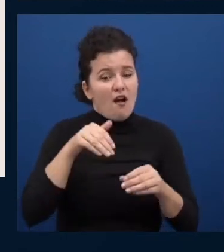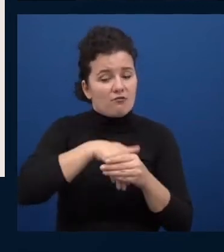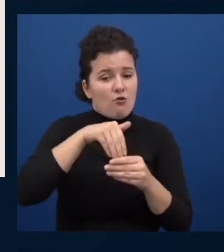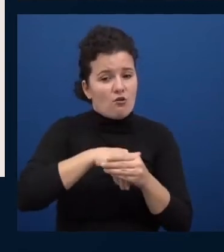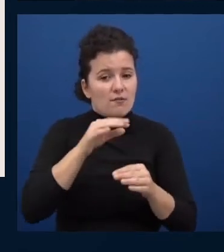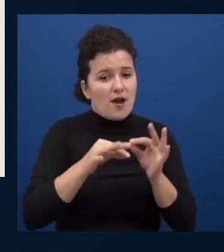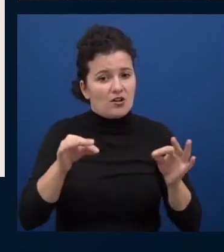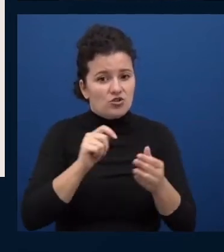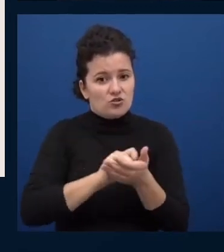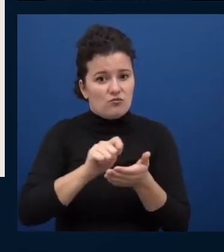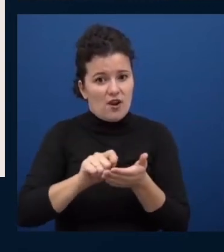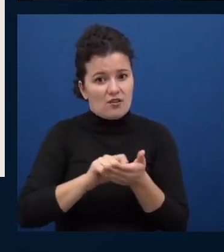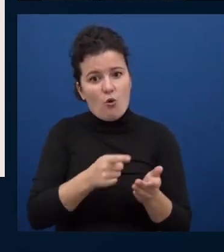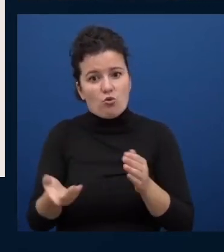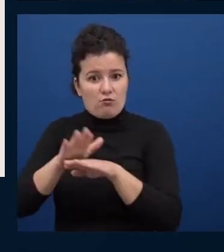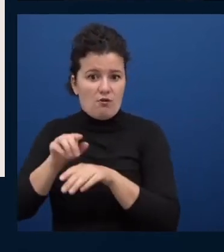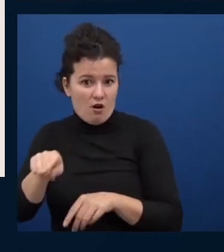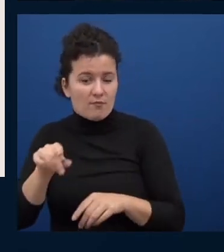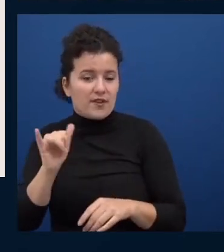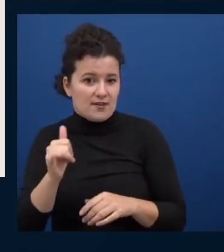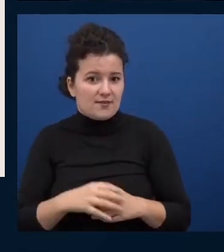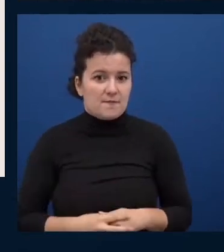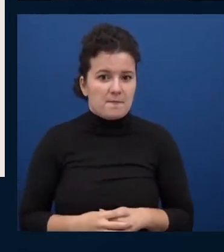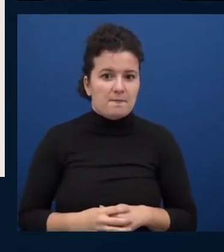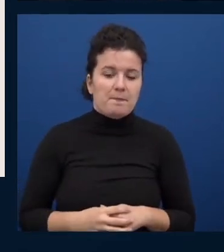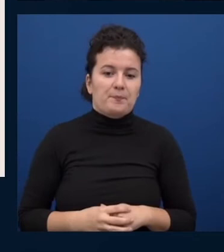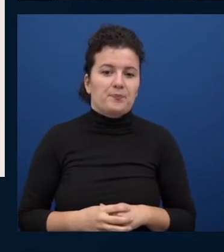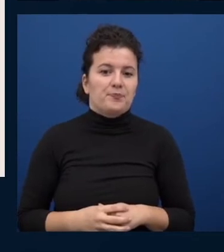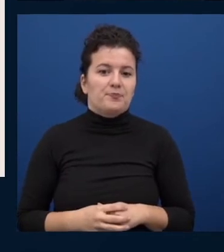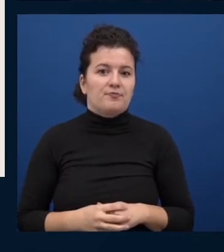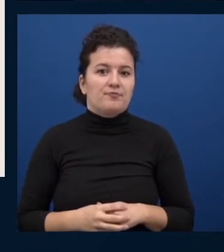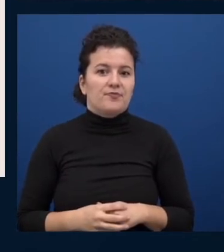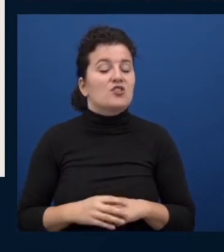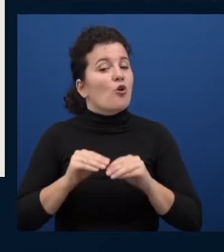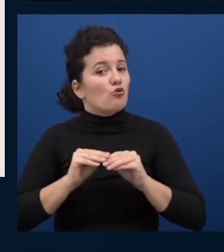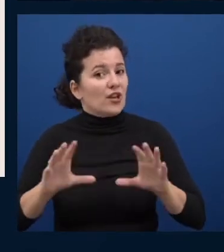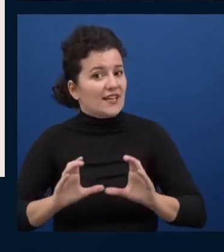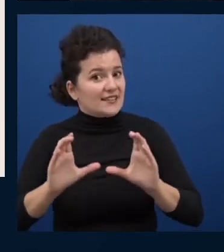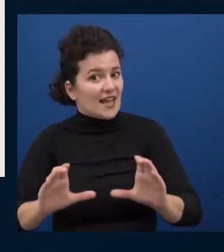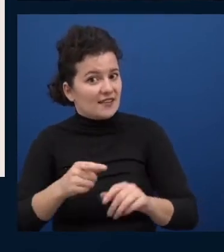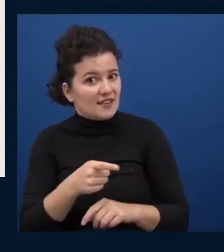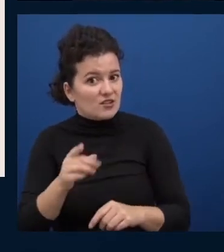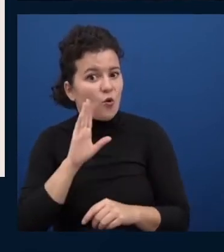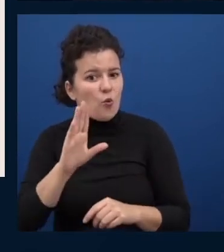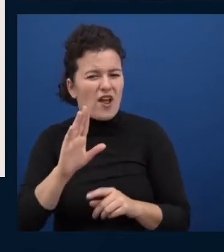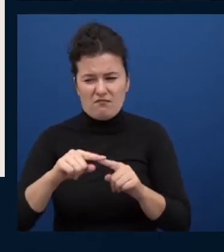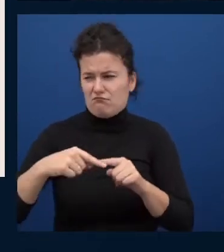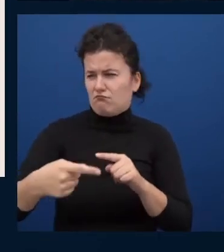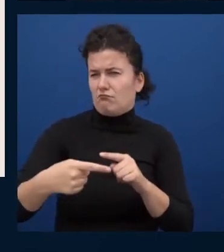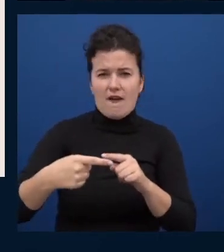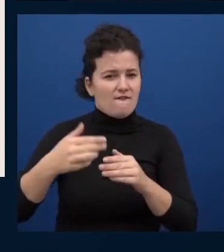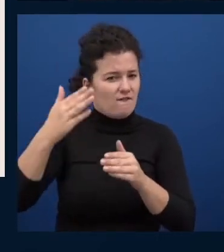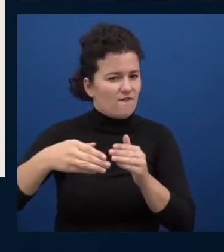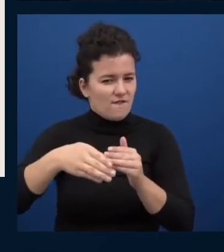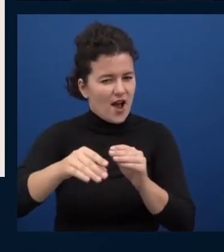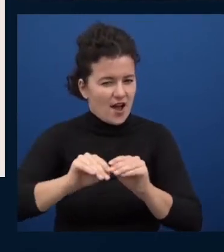Umbraco. And after all the release candidates, we will of course have a final release. We aim for having some